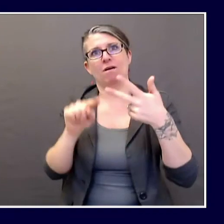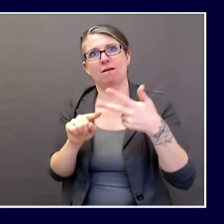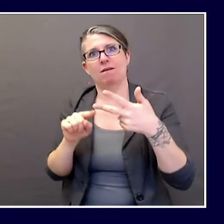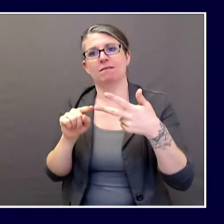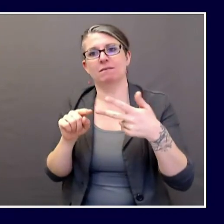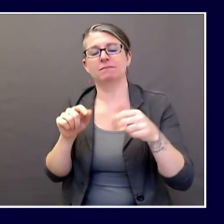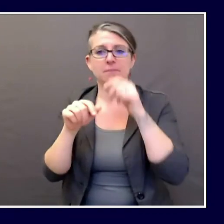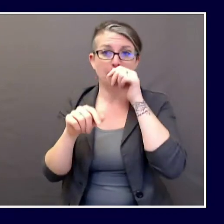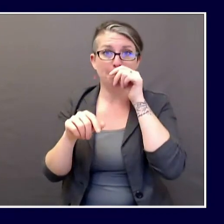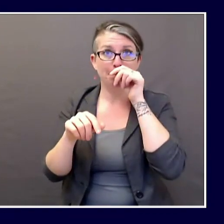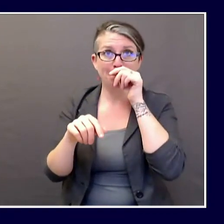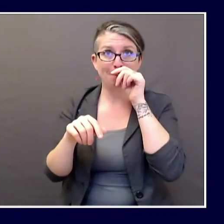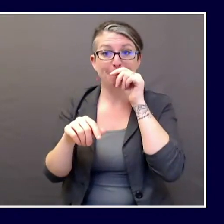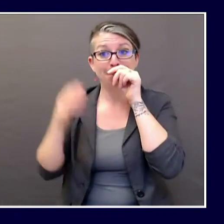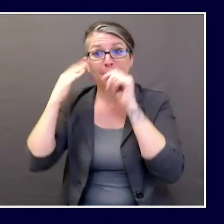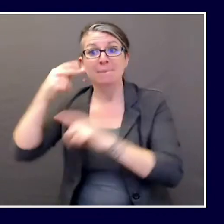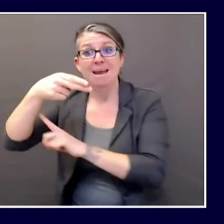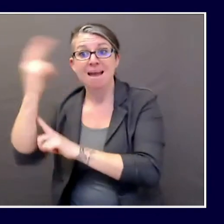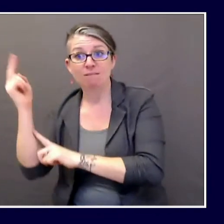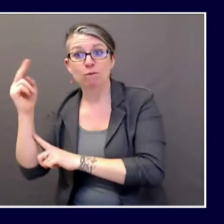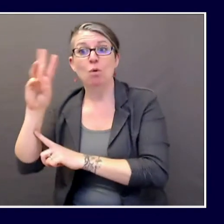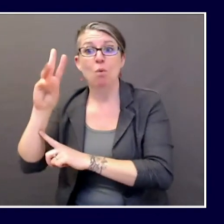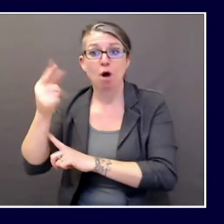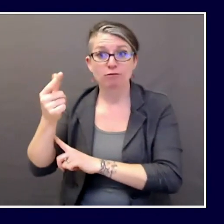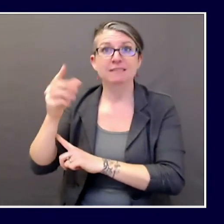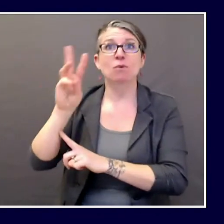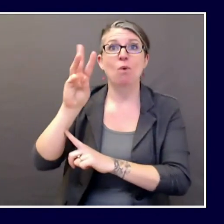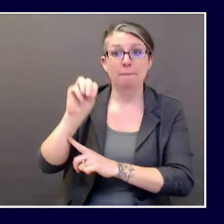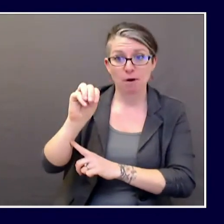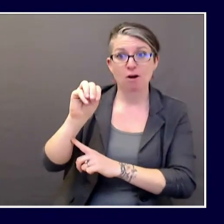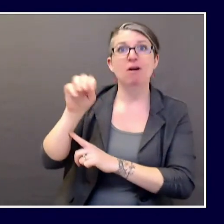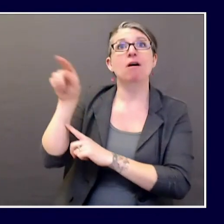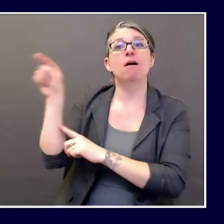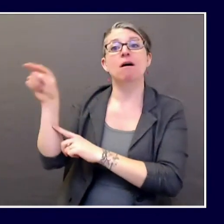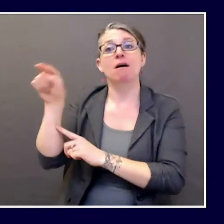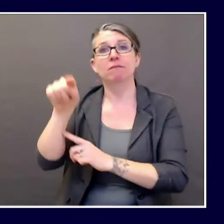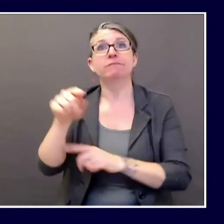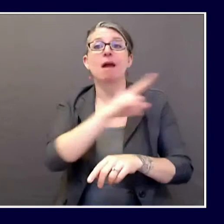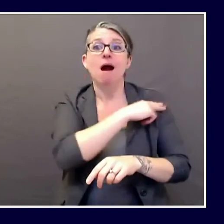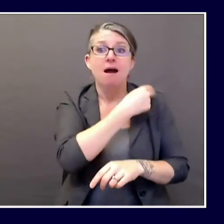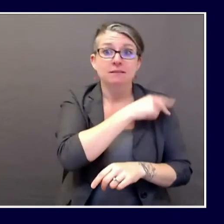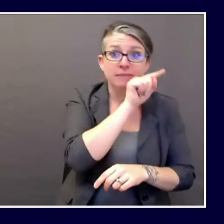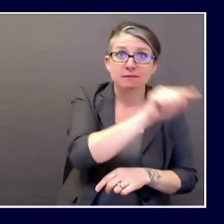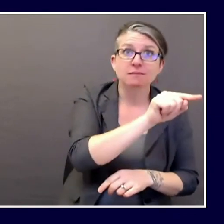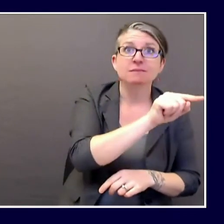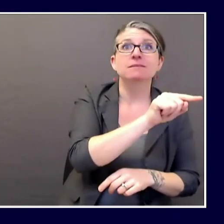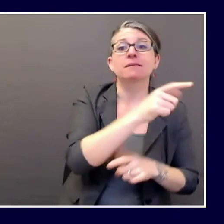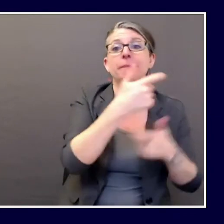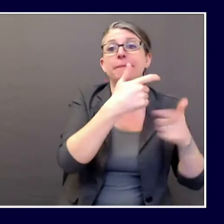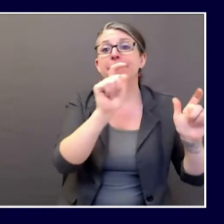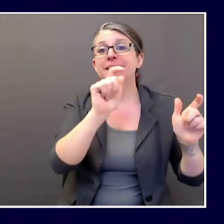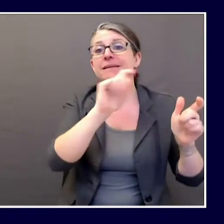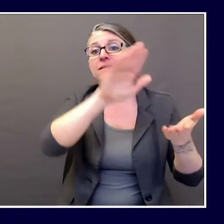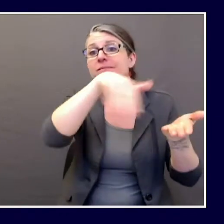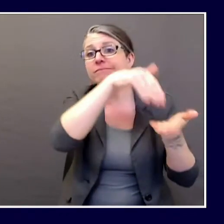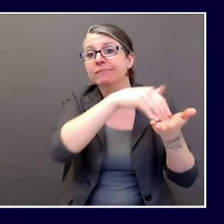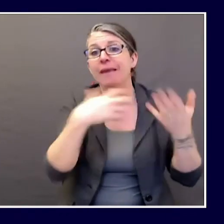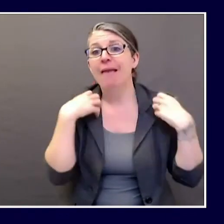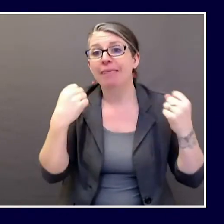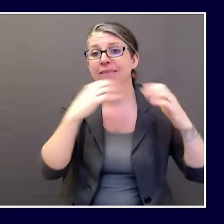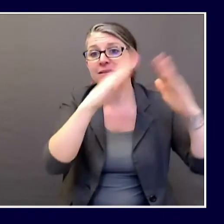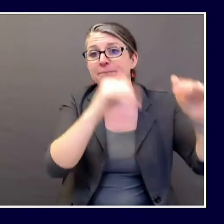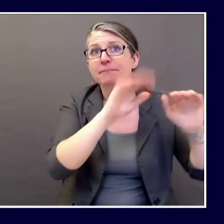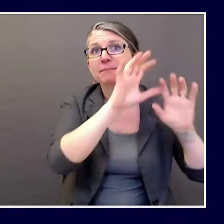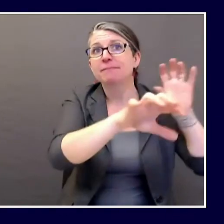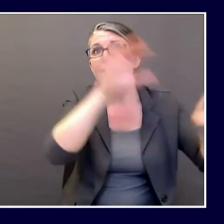large-scale community vaccination sites that are run by hospitals, federally qualified health centers. But as we get more vaccine, we're looking to